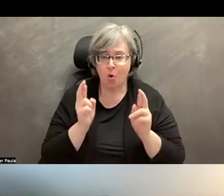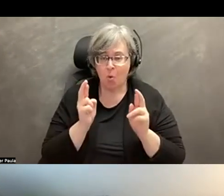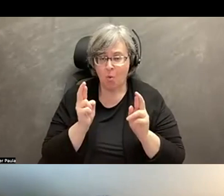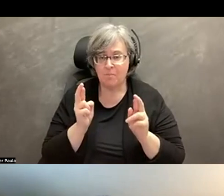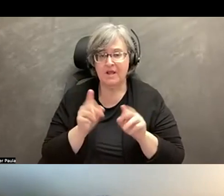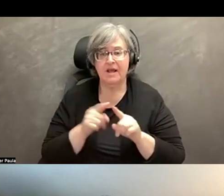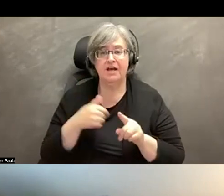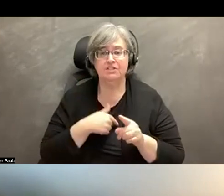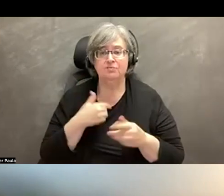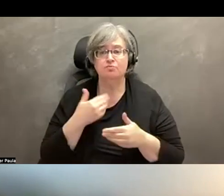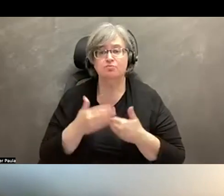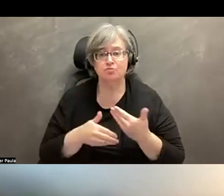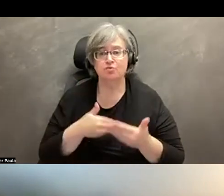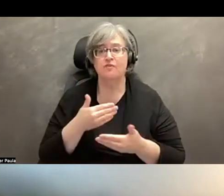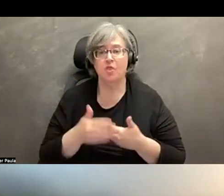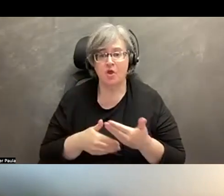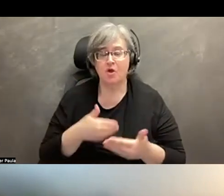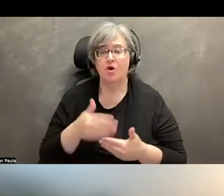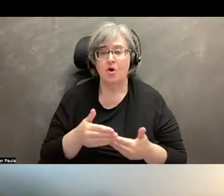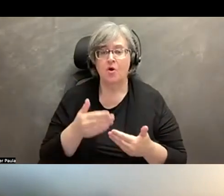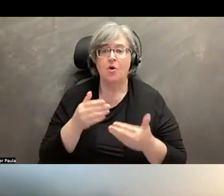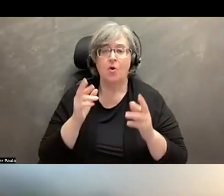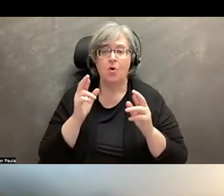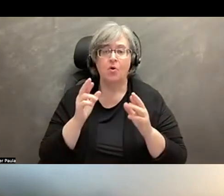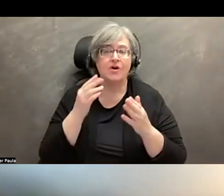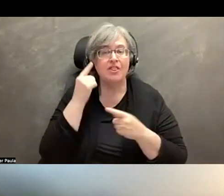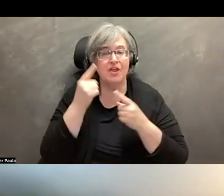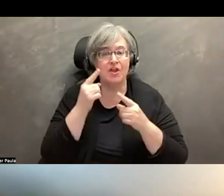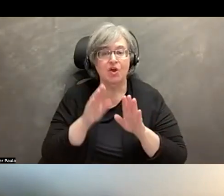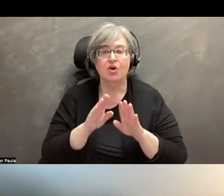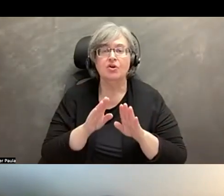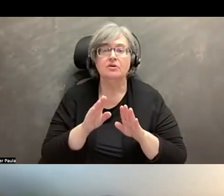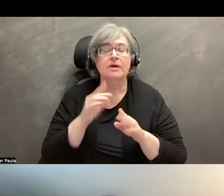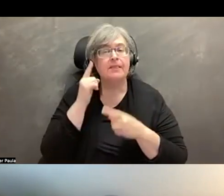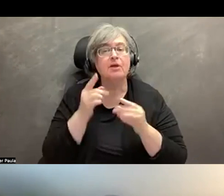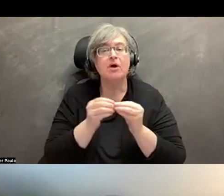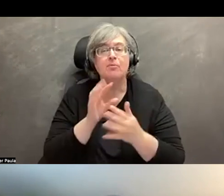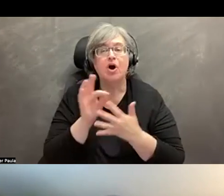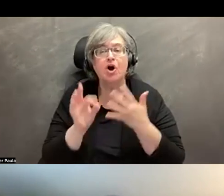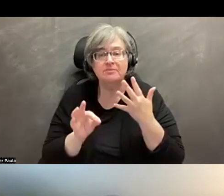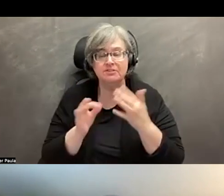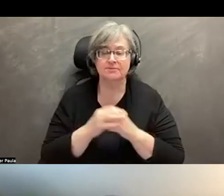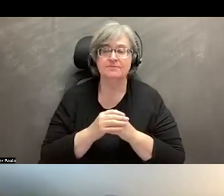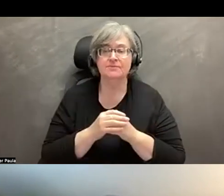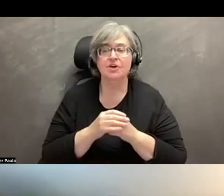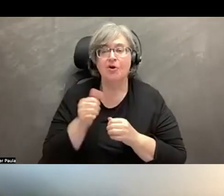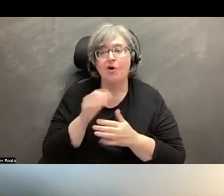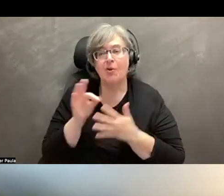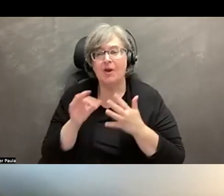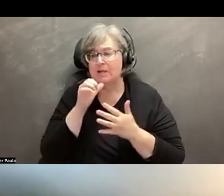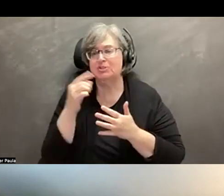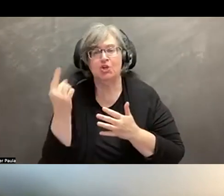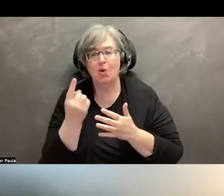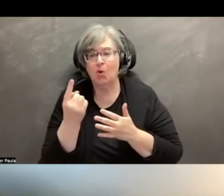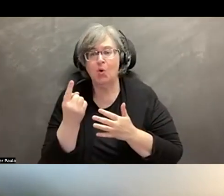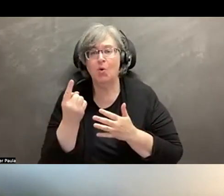we move along this path of opening up or thinking about more options and other options other than just shelter